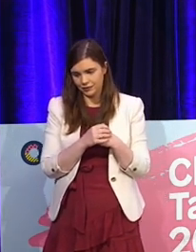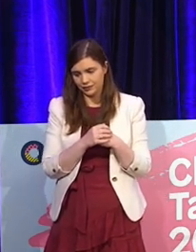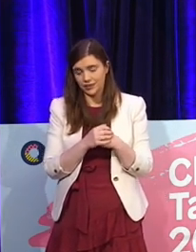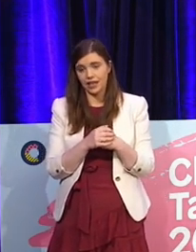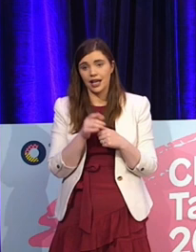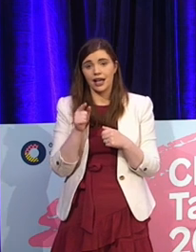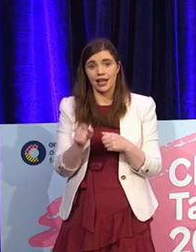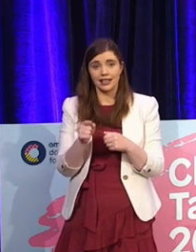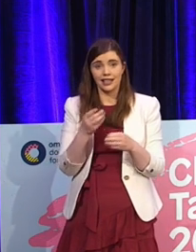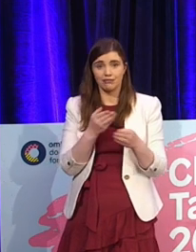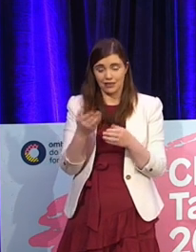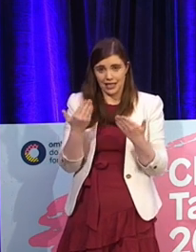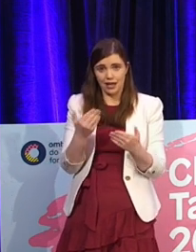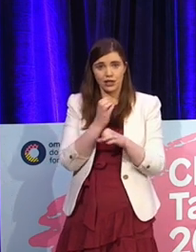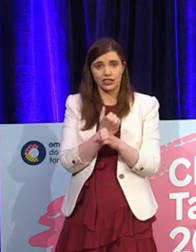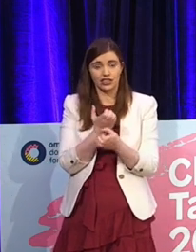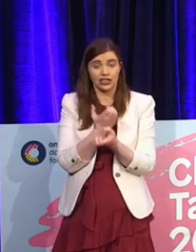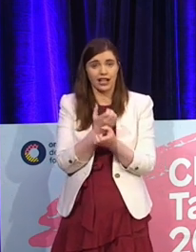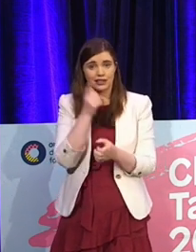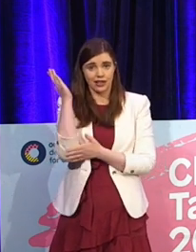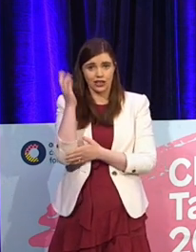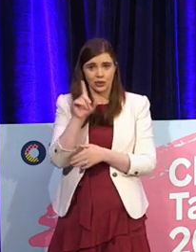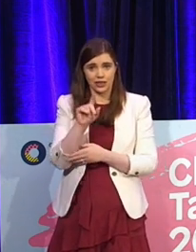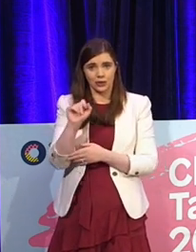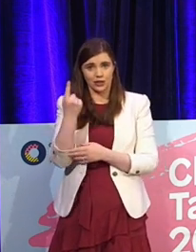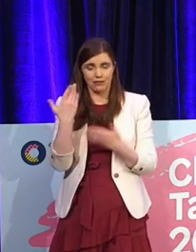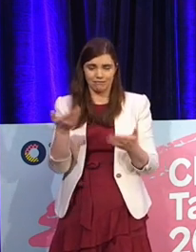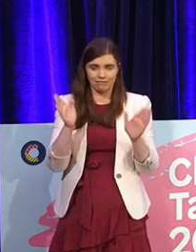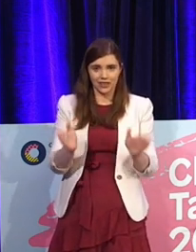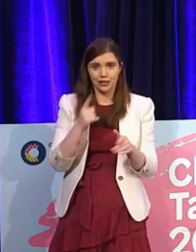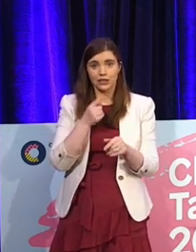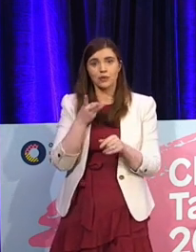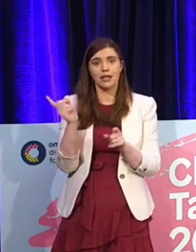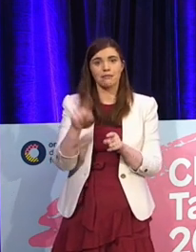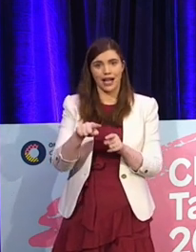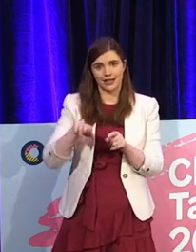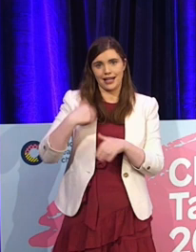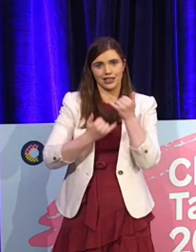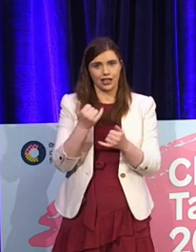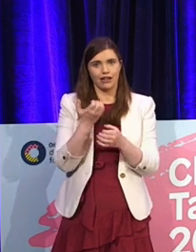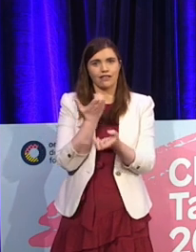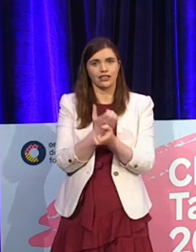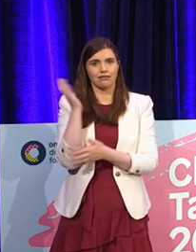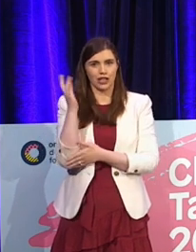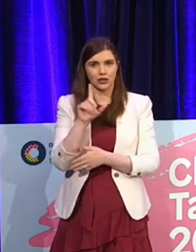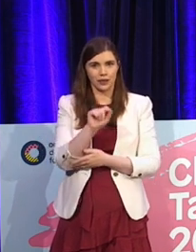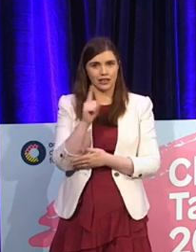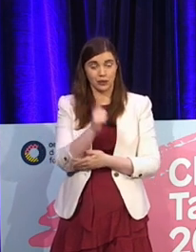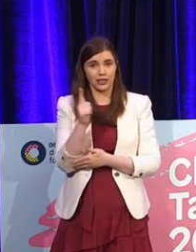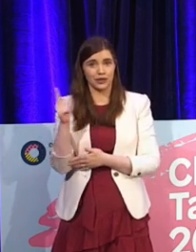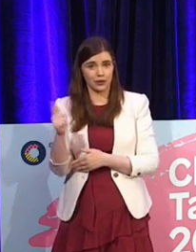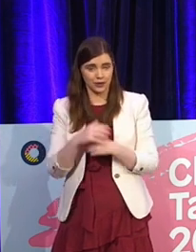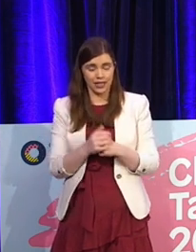And this brings Child Talks 2021 to a close, but we'll be back next year with the Child Talks 2022. If you've been inspired by the